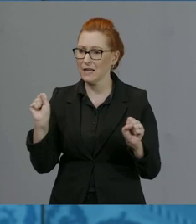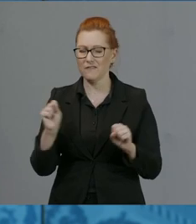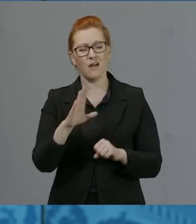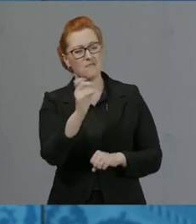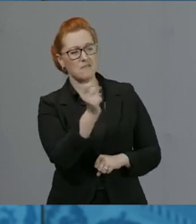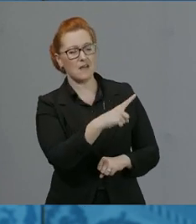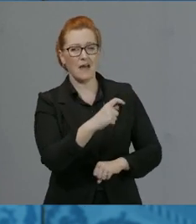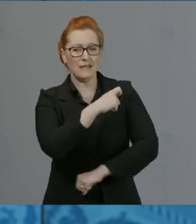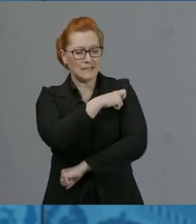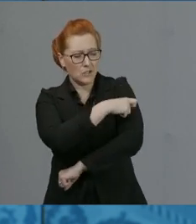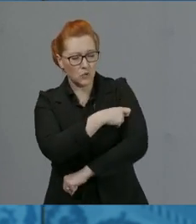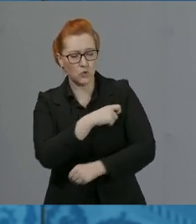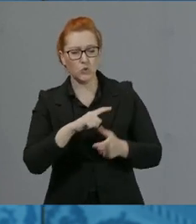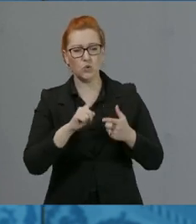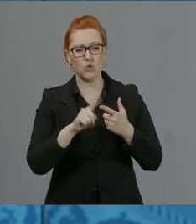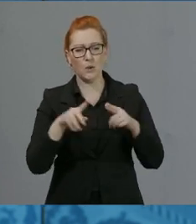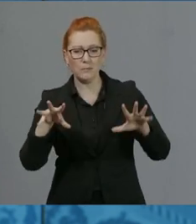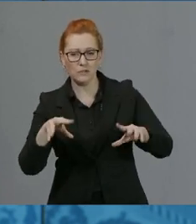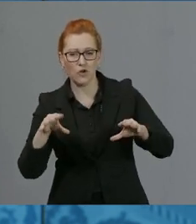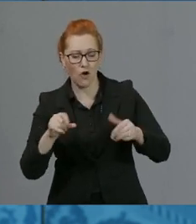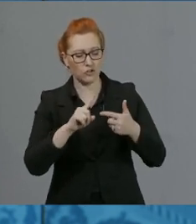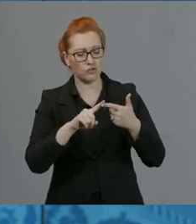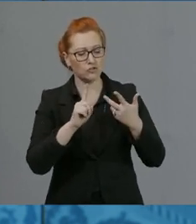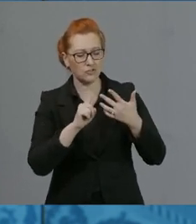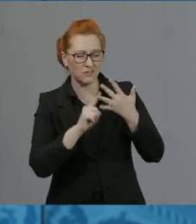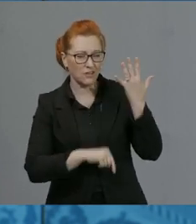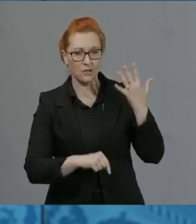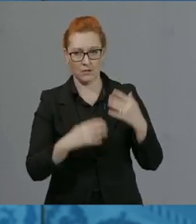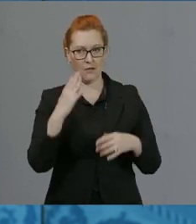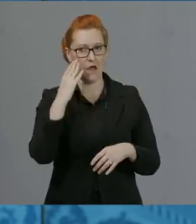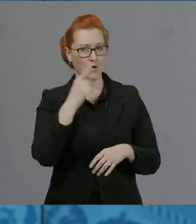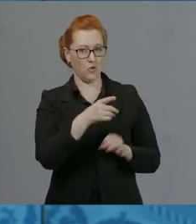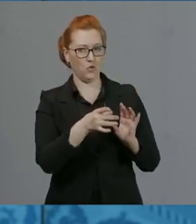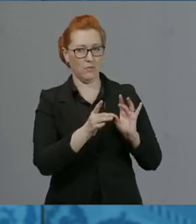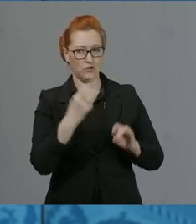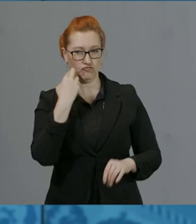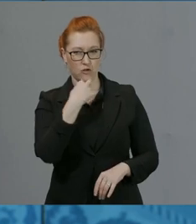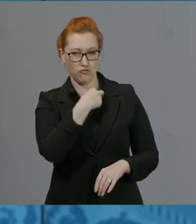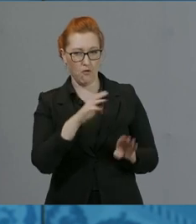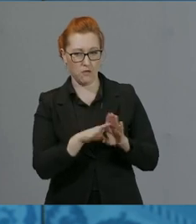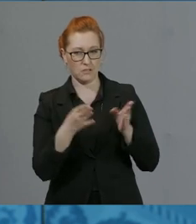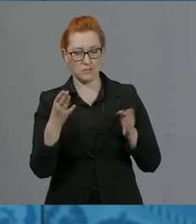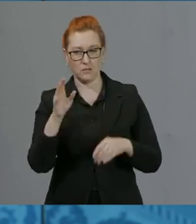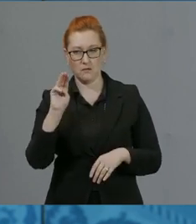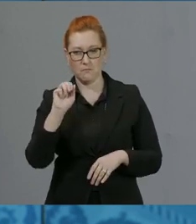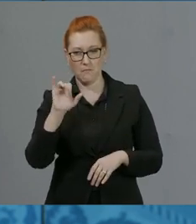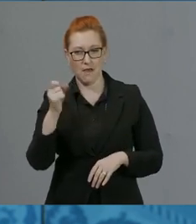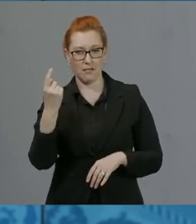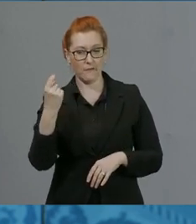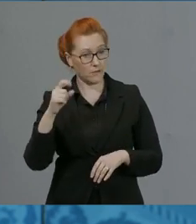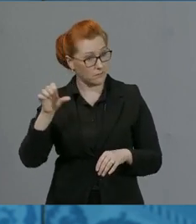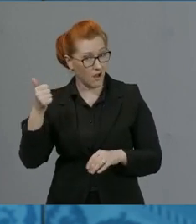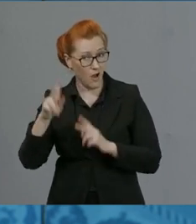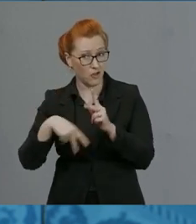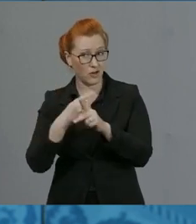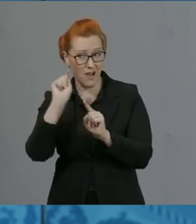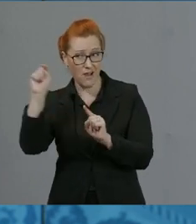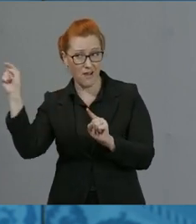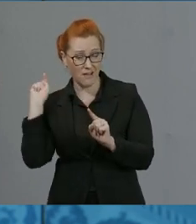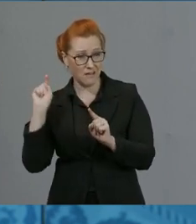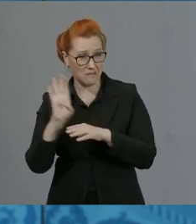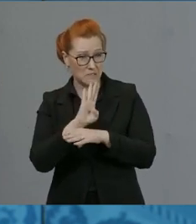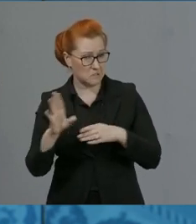massage parlors, stuff like that. I know you mentioned, you know, restaurants through May, probably on May 11th, but what about these other types of non-essential